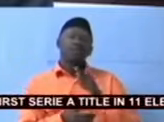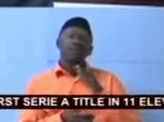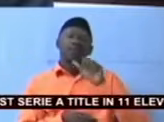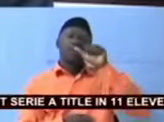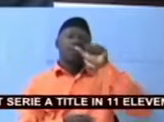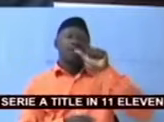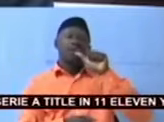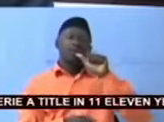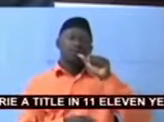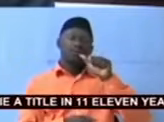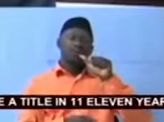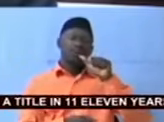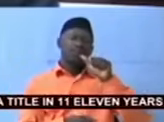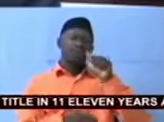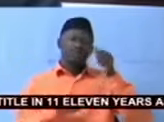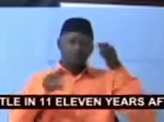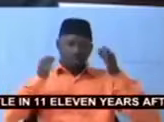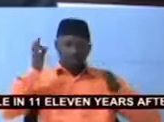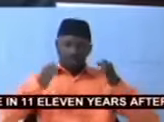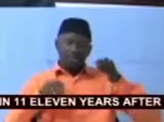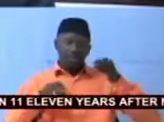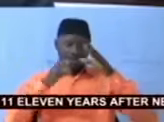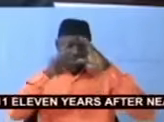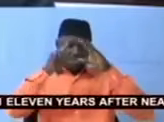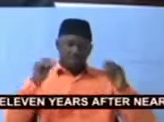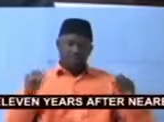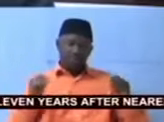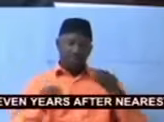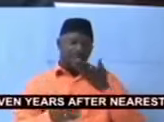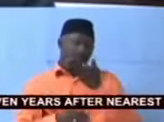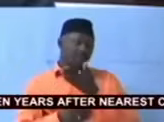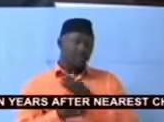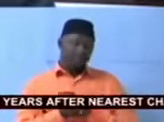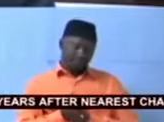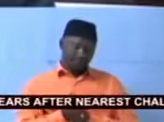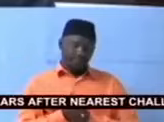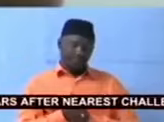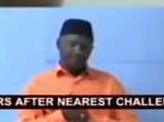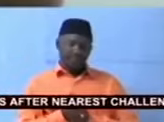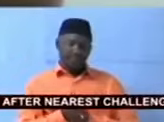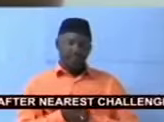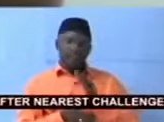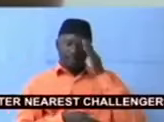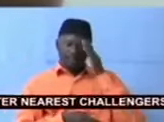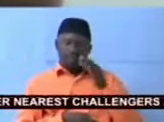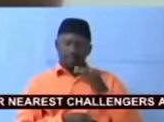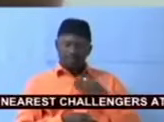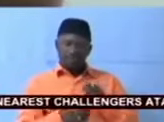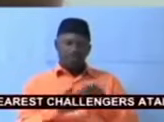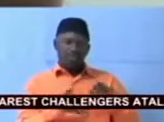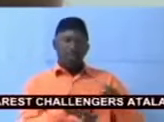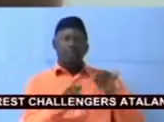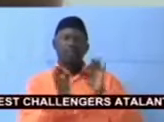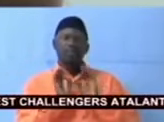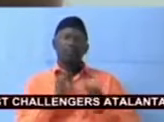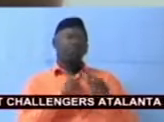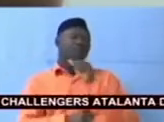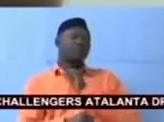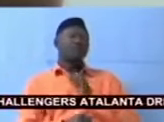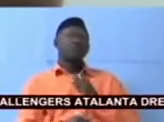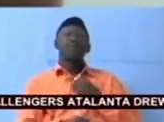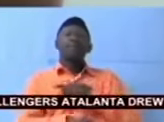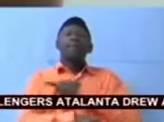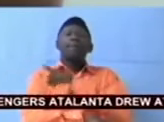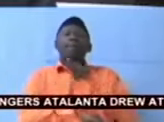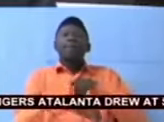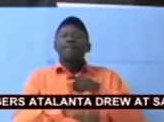office Attorney General Chambers. Thank you. So I'd like to take you back to where you said that you were hired as a first class magistrate. Dama la bëgg